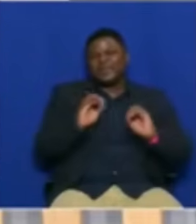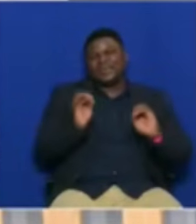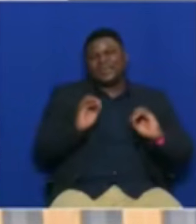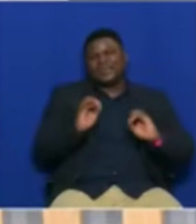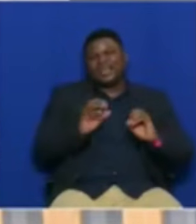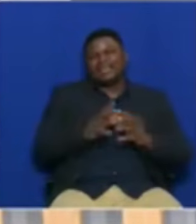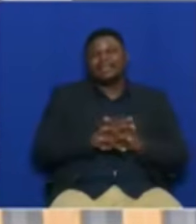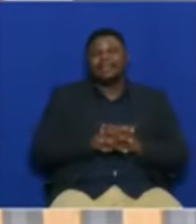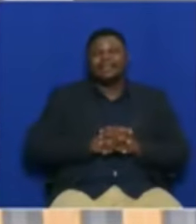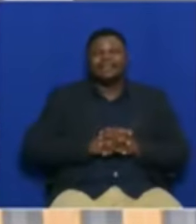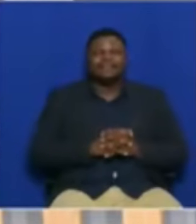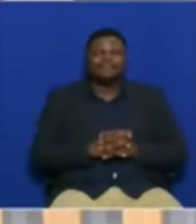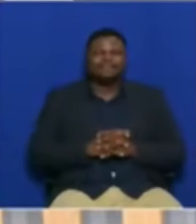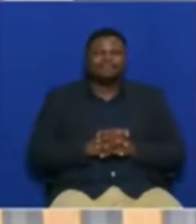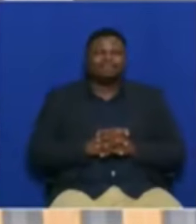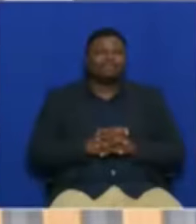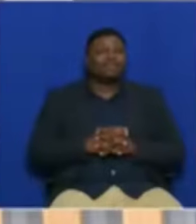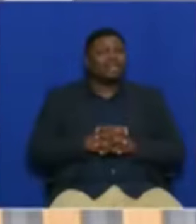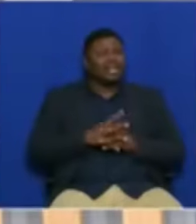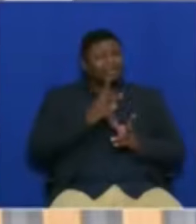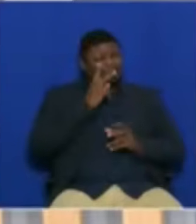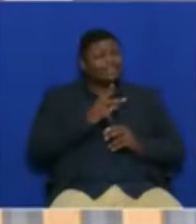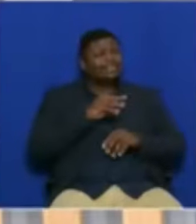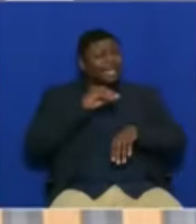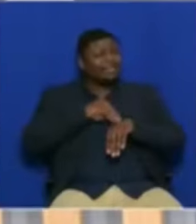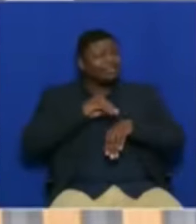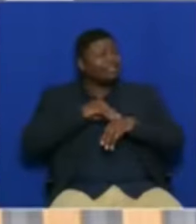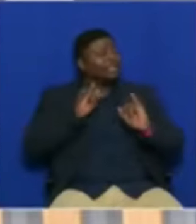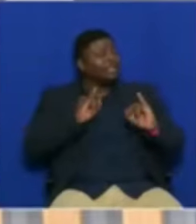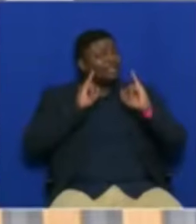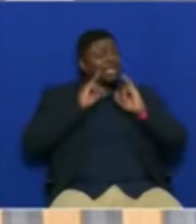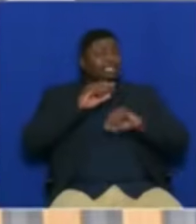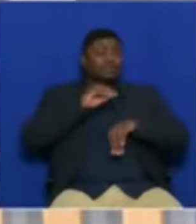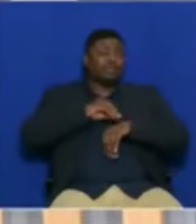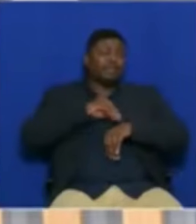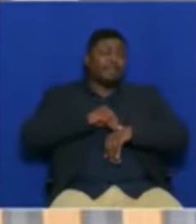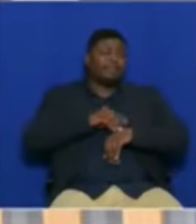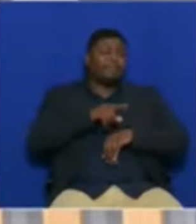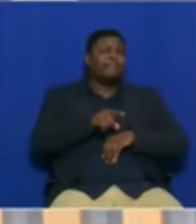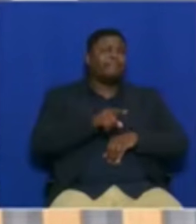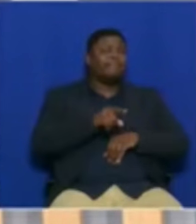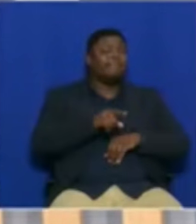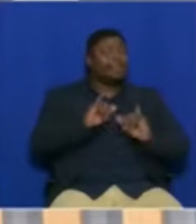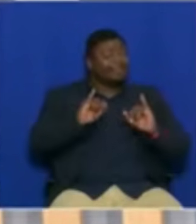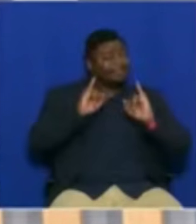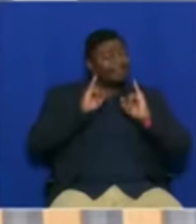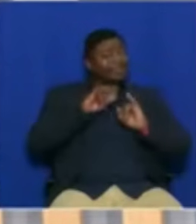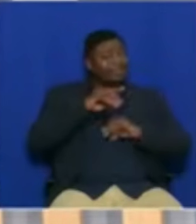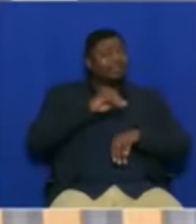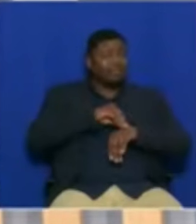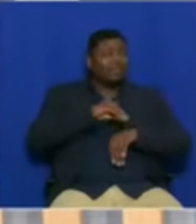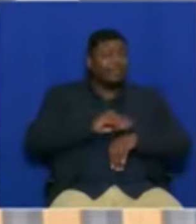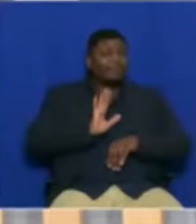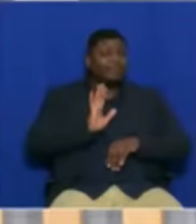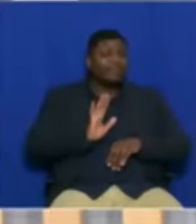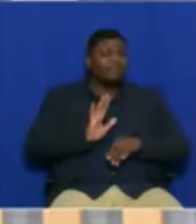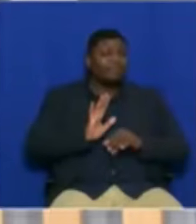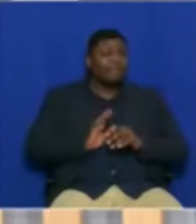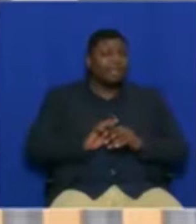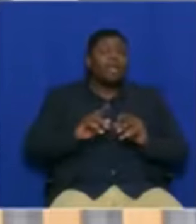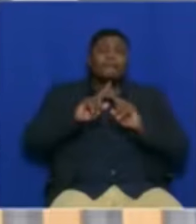It's a serious problem, Kelden. It is. You had no facts whatsoever. You made